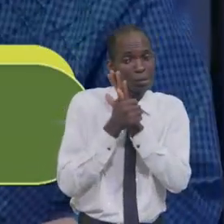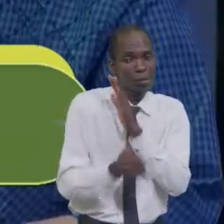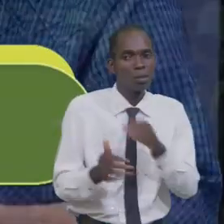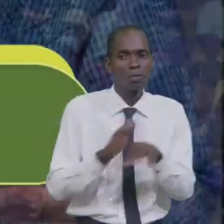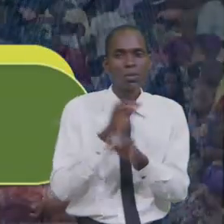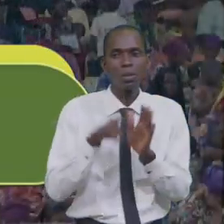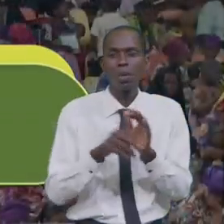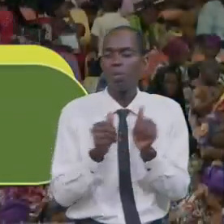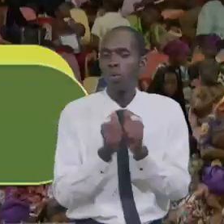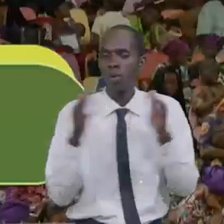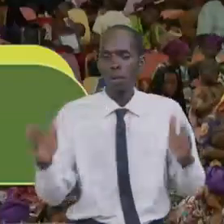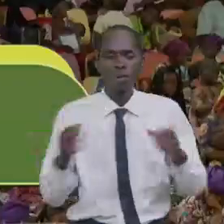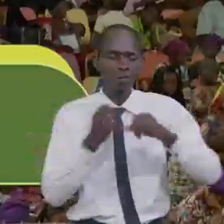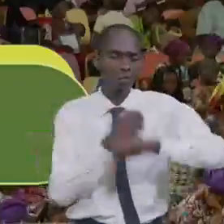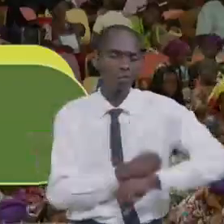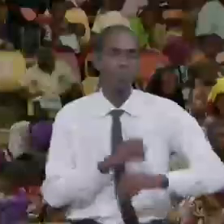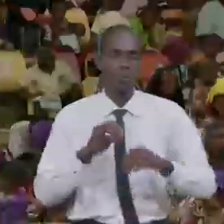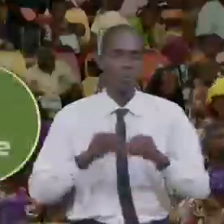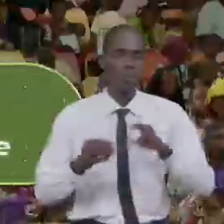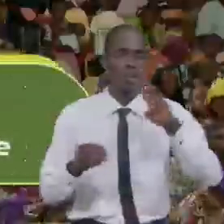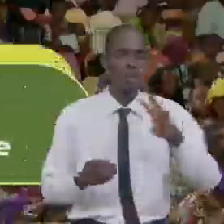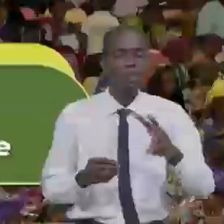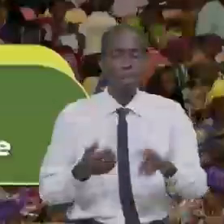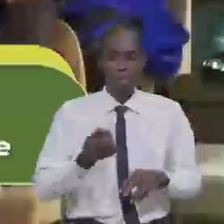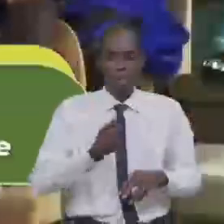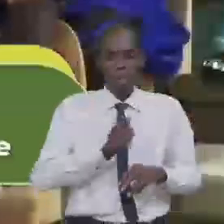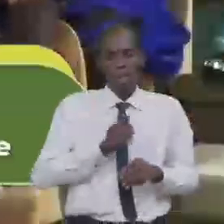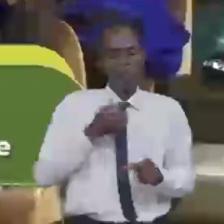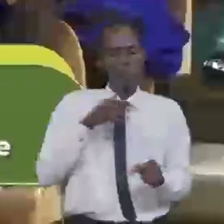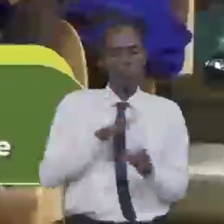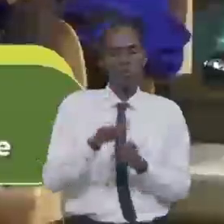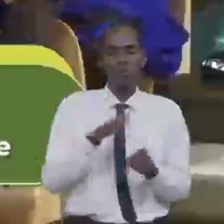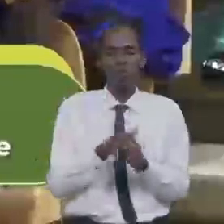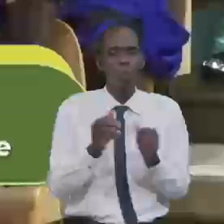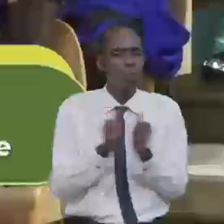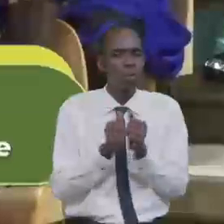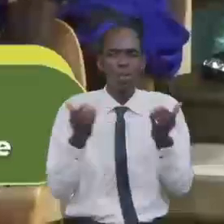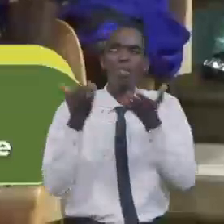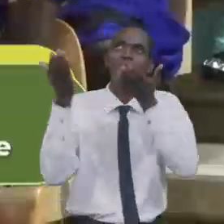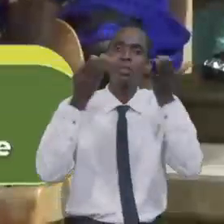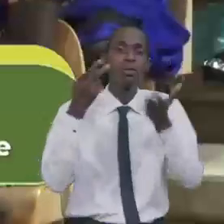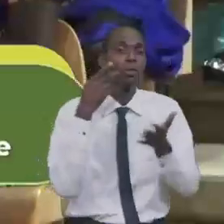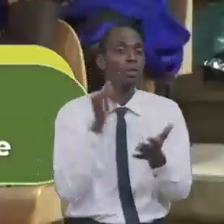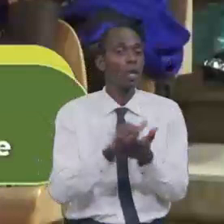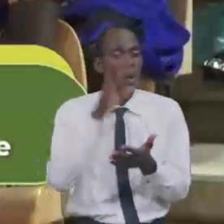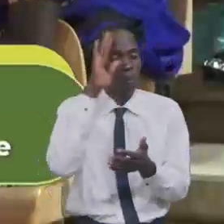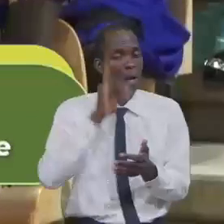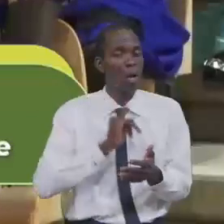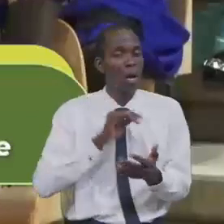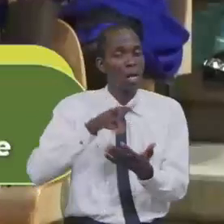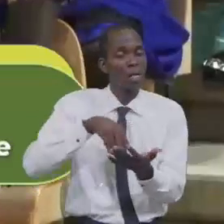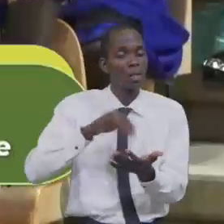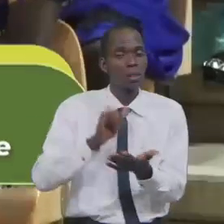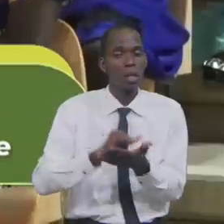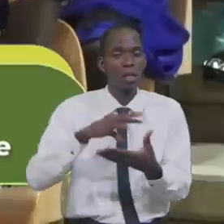Number six, self-sufficiency without service. Did you see that man? I read his story to you. I